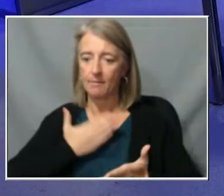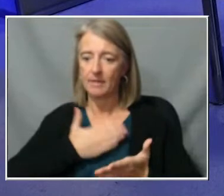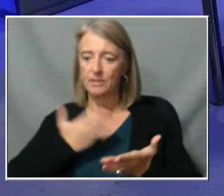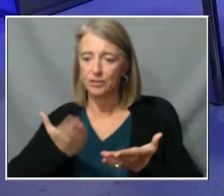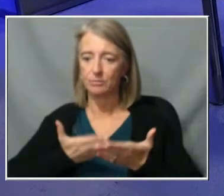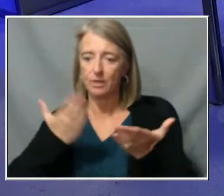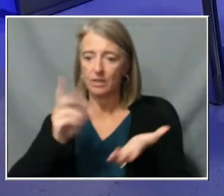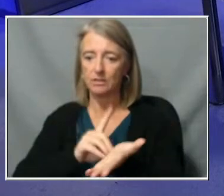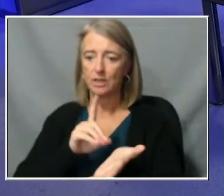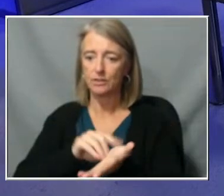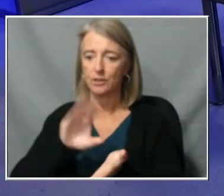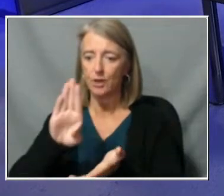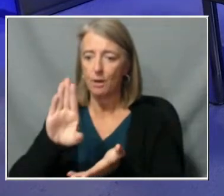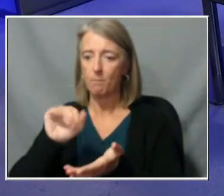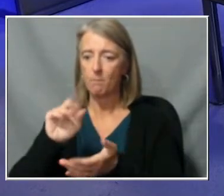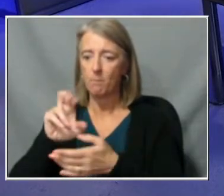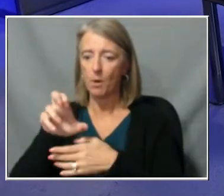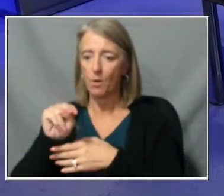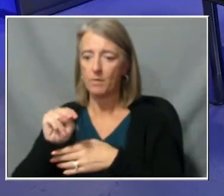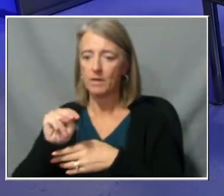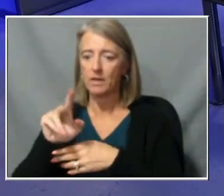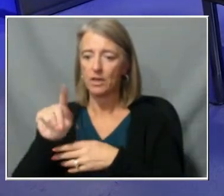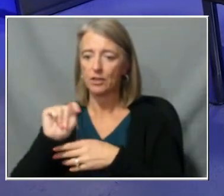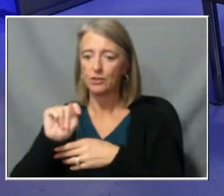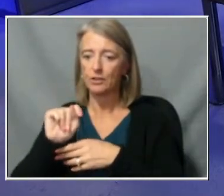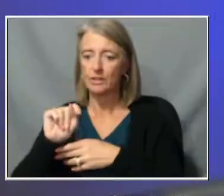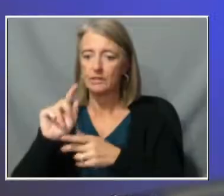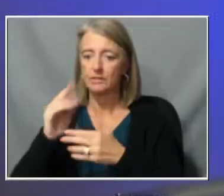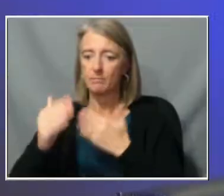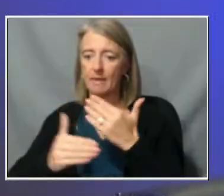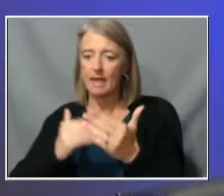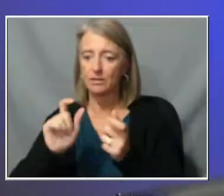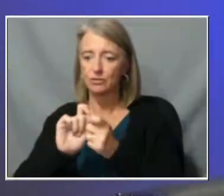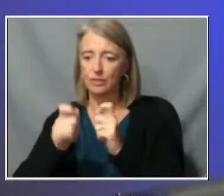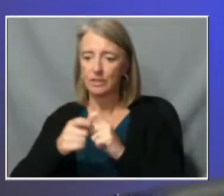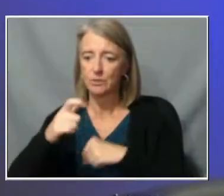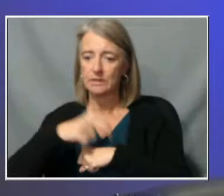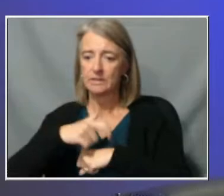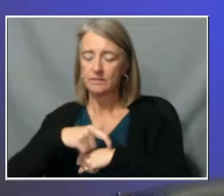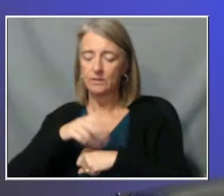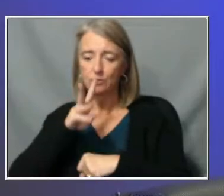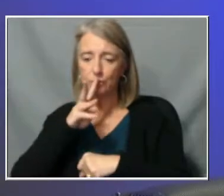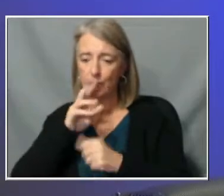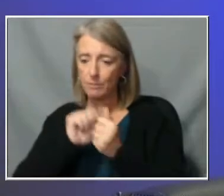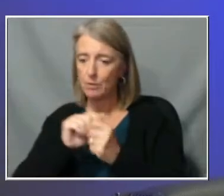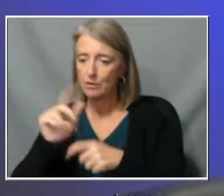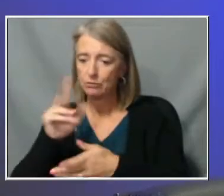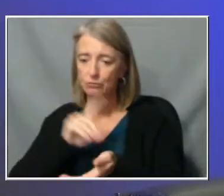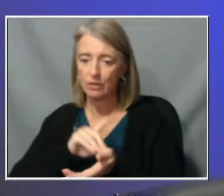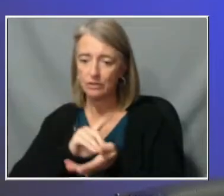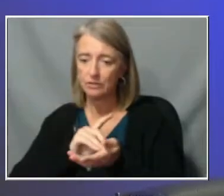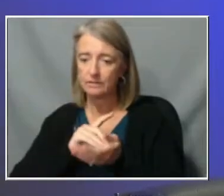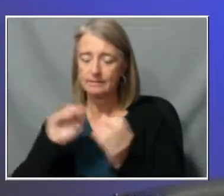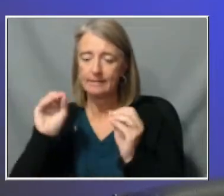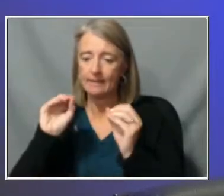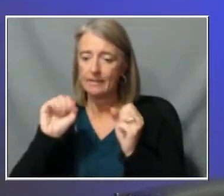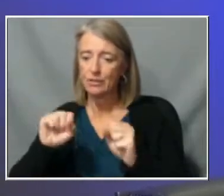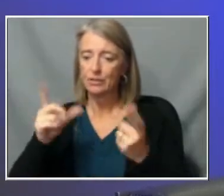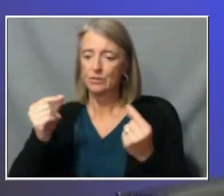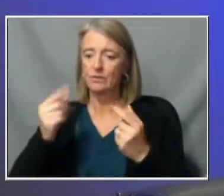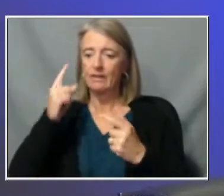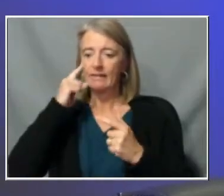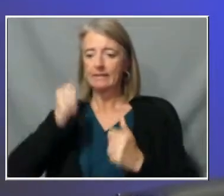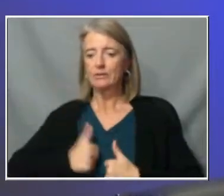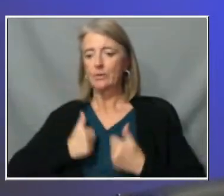is, our urination patterns change with time. And if you don't talk about it with your doctor, there's nothing, people think, oh, I just have to live